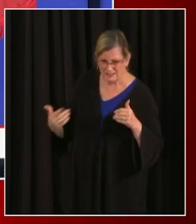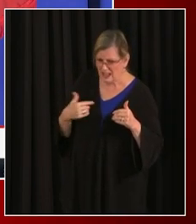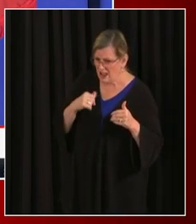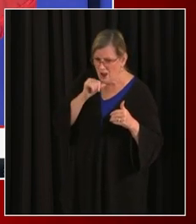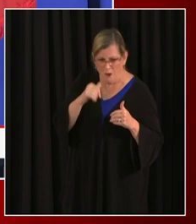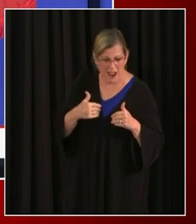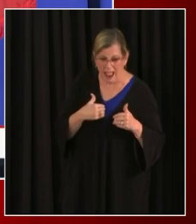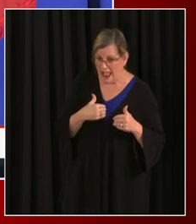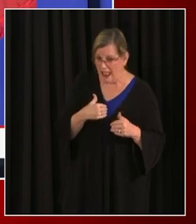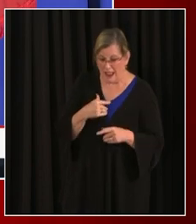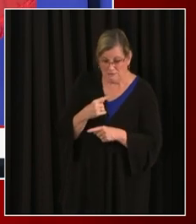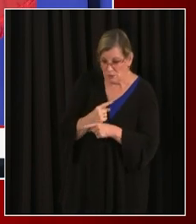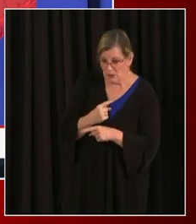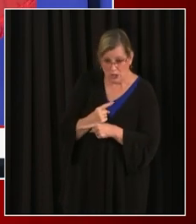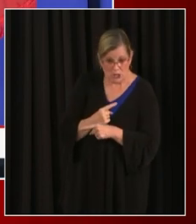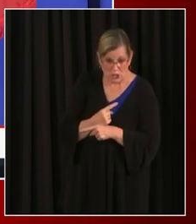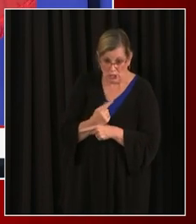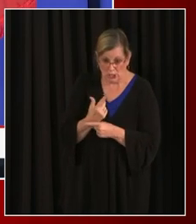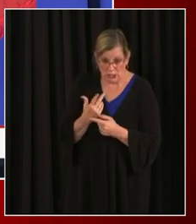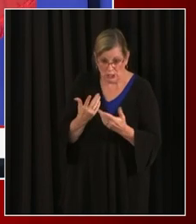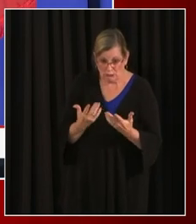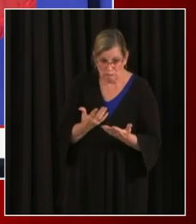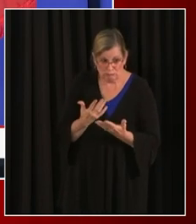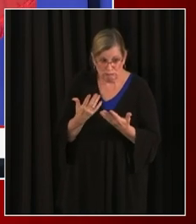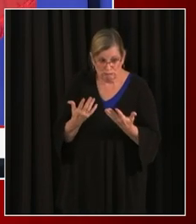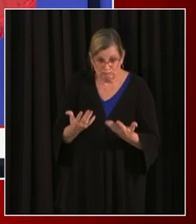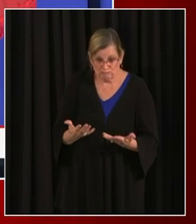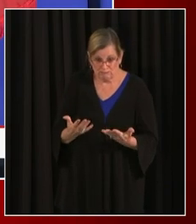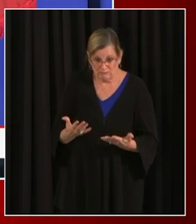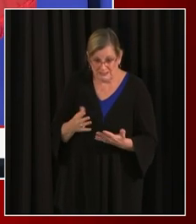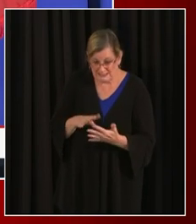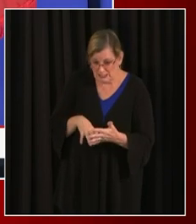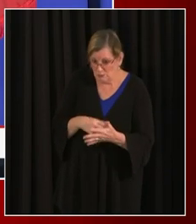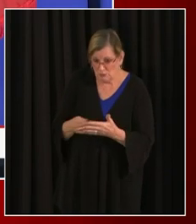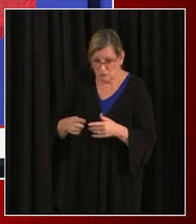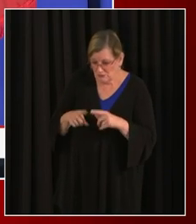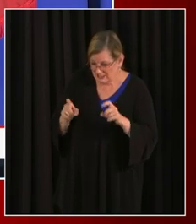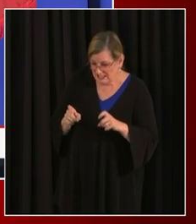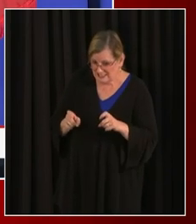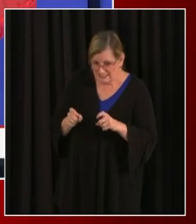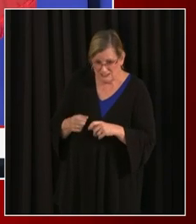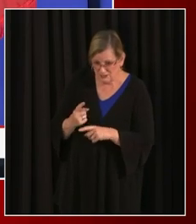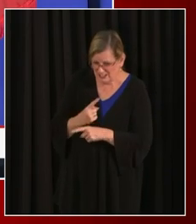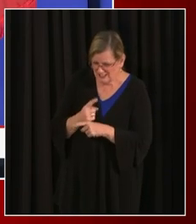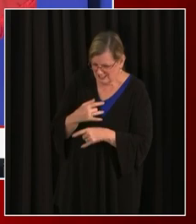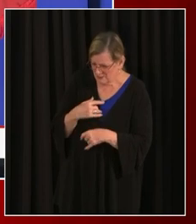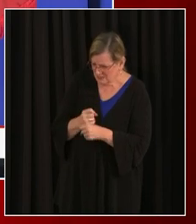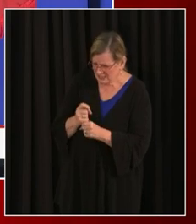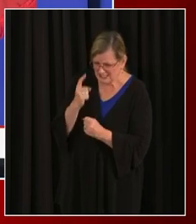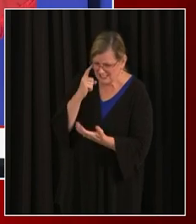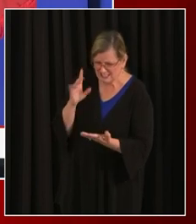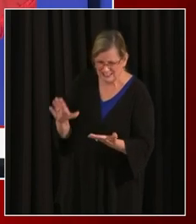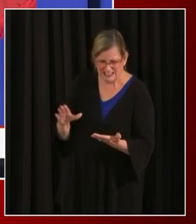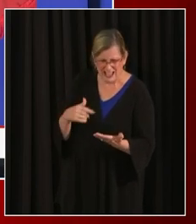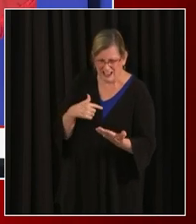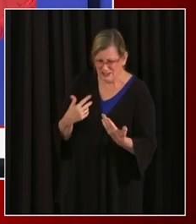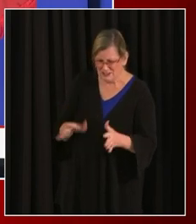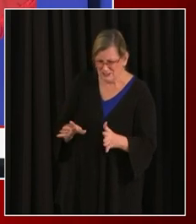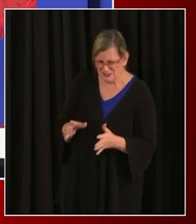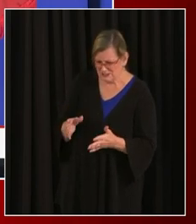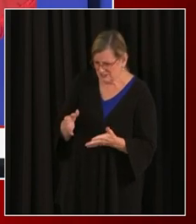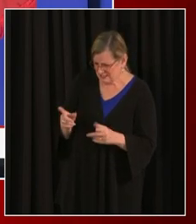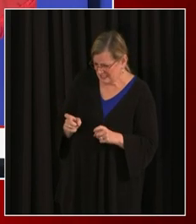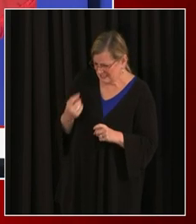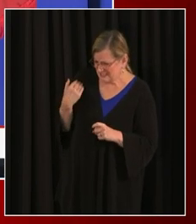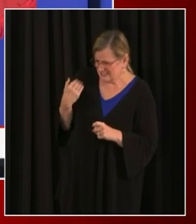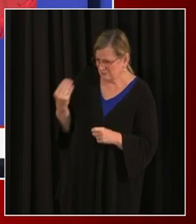have a regular cadence that I get tested, but I get tested regularly, if that makes sense. I was tested last Monday,